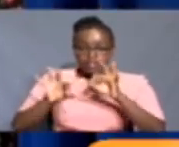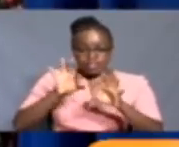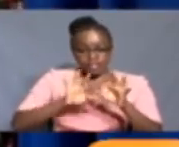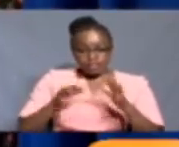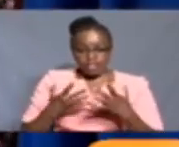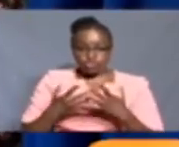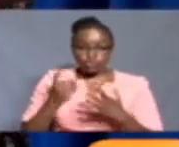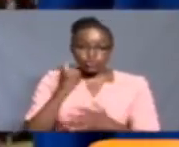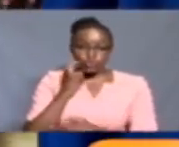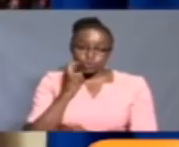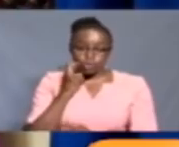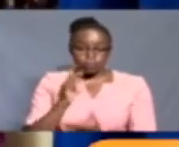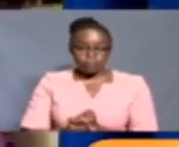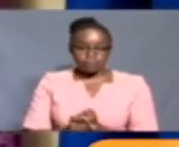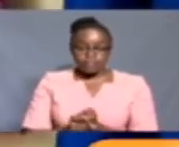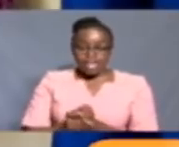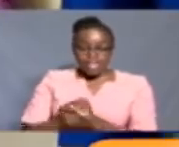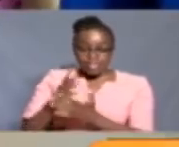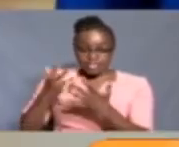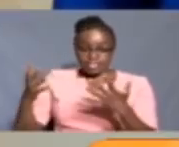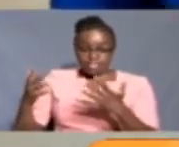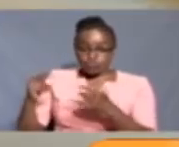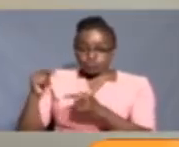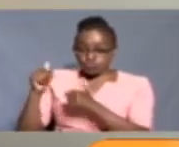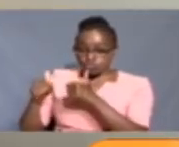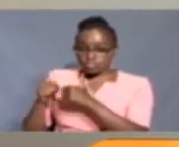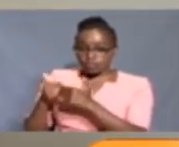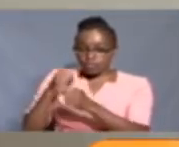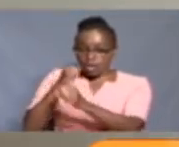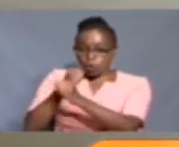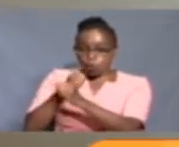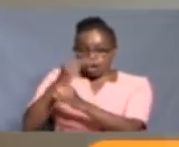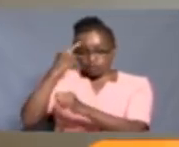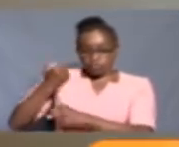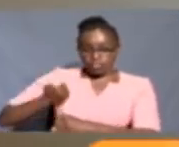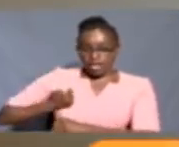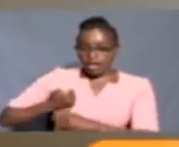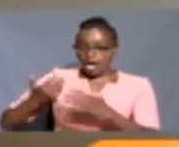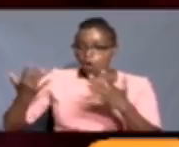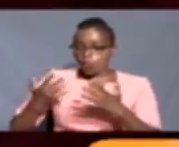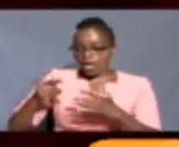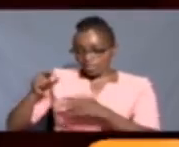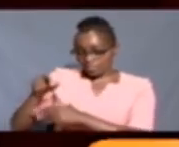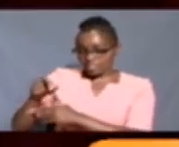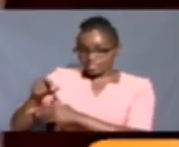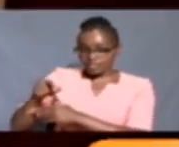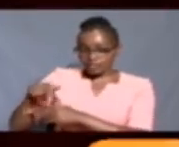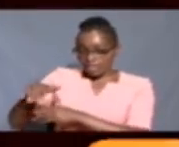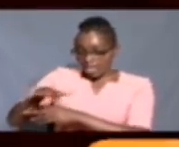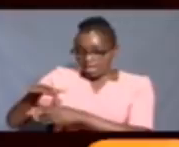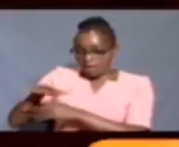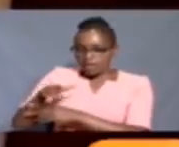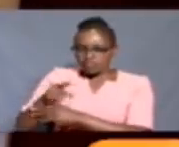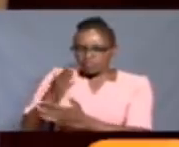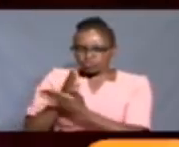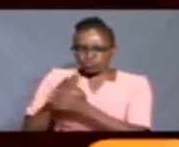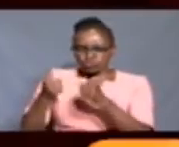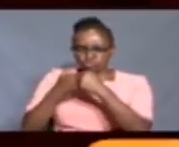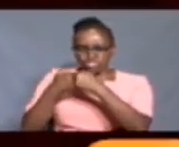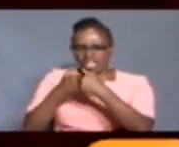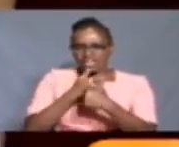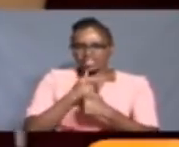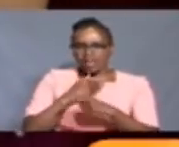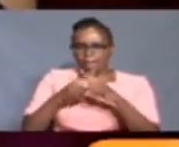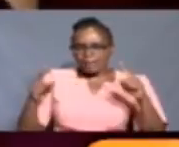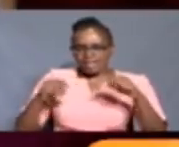boutique. These items are the handiwork of the girls in this room. Despite their challenges, they